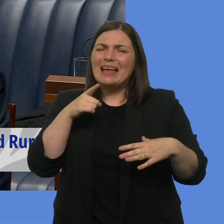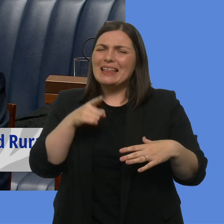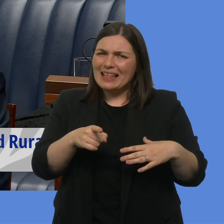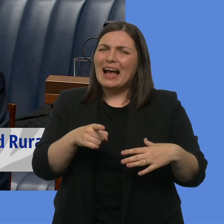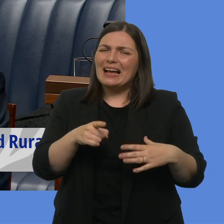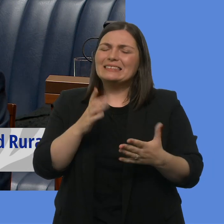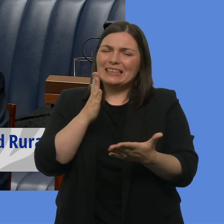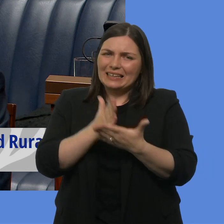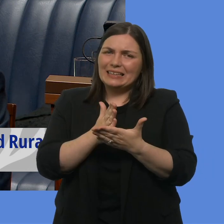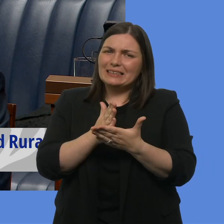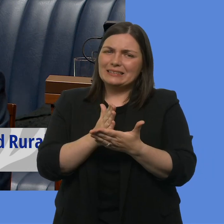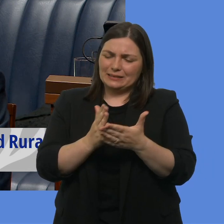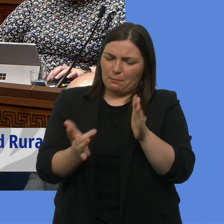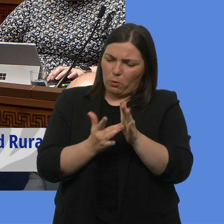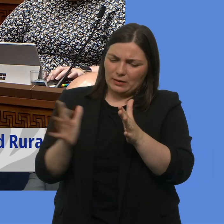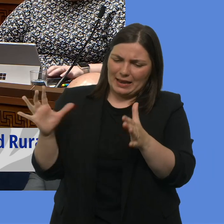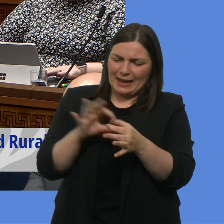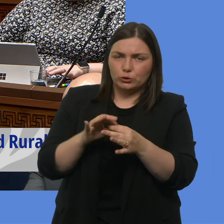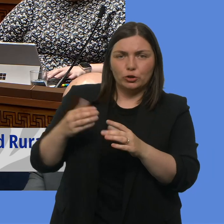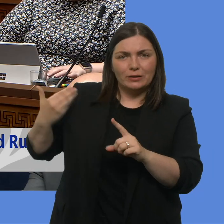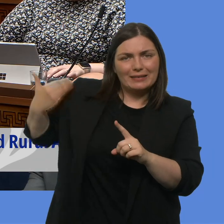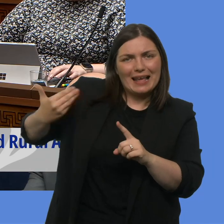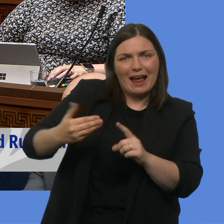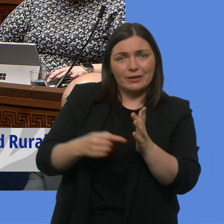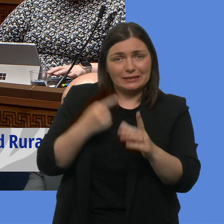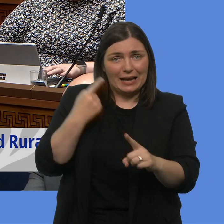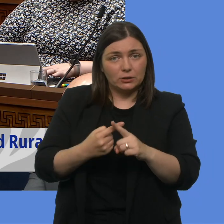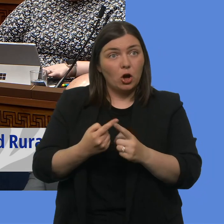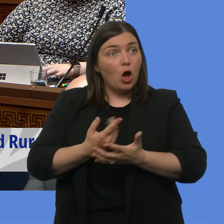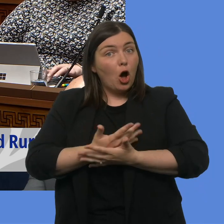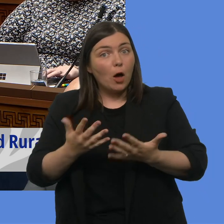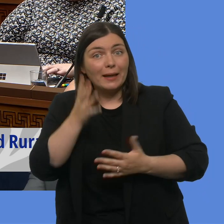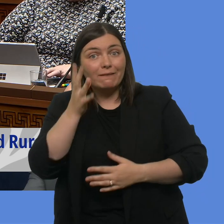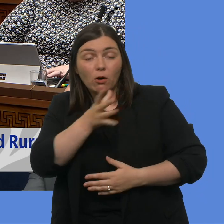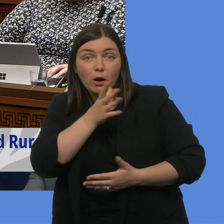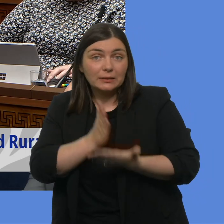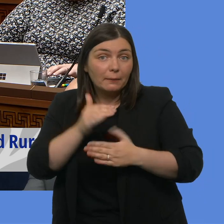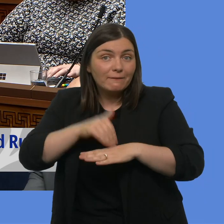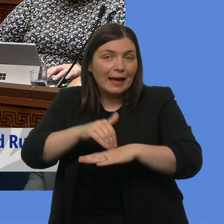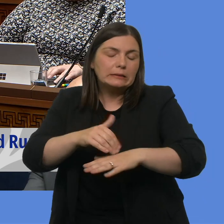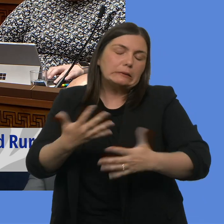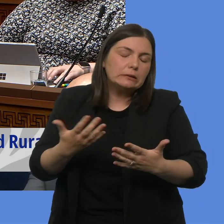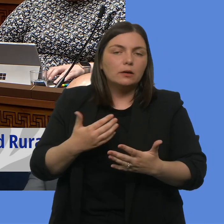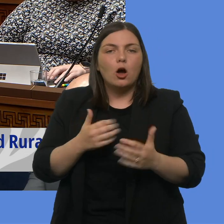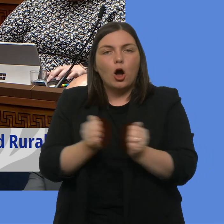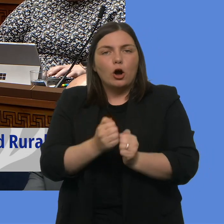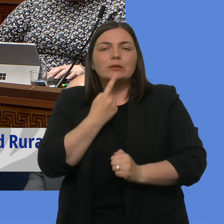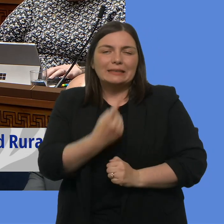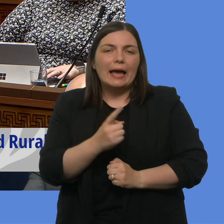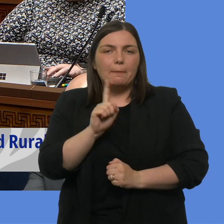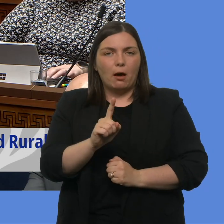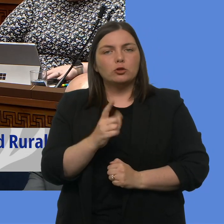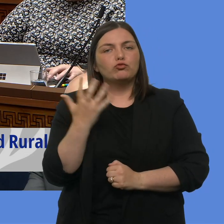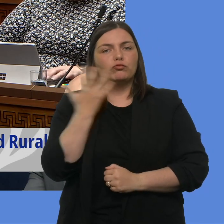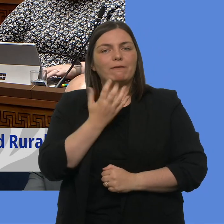inheritance tax. It's impossible to precisely determine the number of farms affected, but around 1/3 would be a reasonable estimate from the data, and